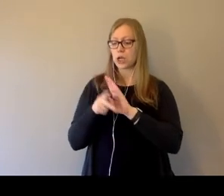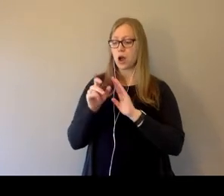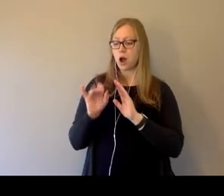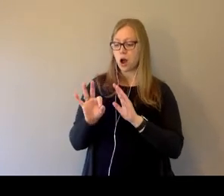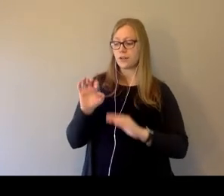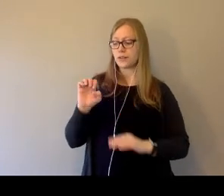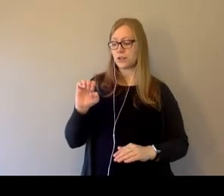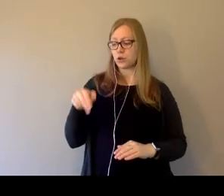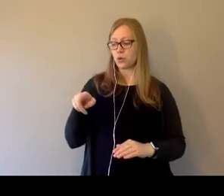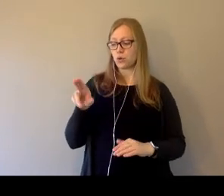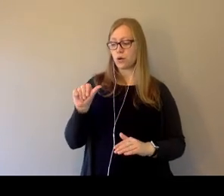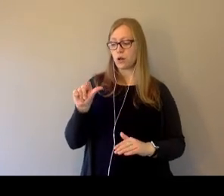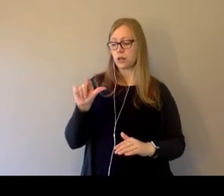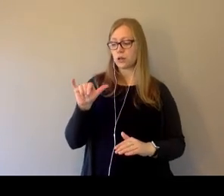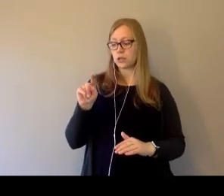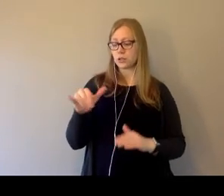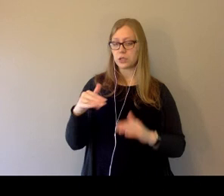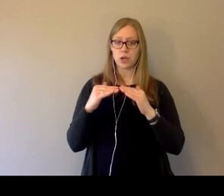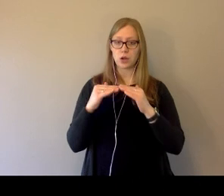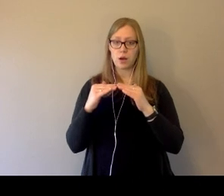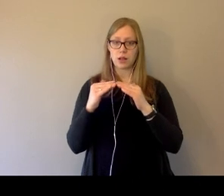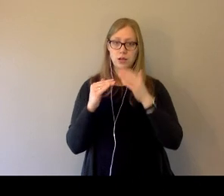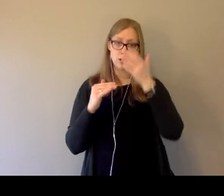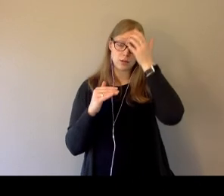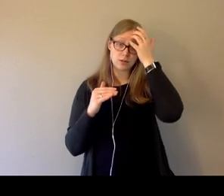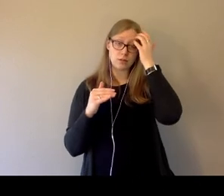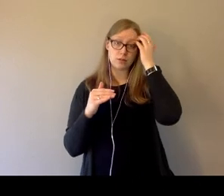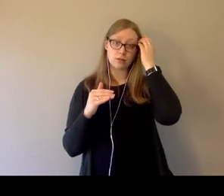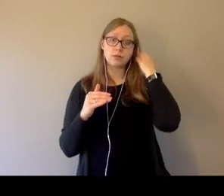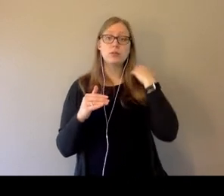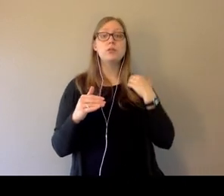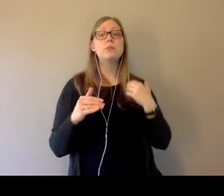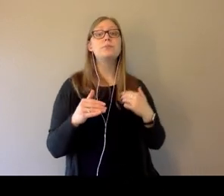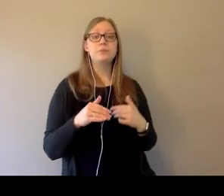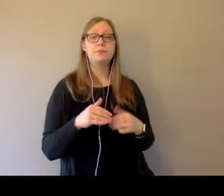that blue step there. Maybe I would highlight this in blue. So this is blue,